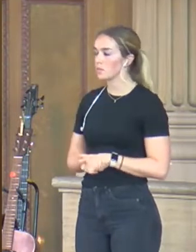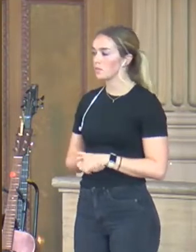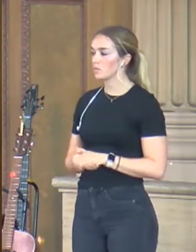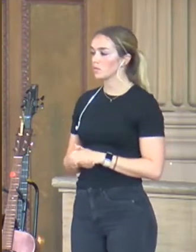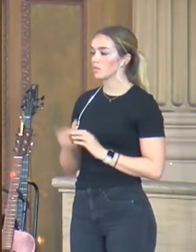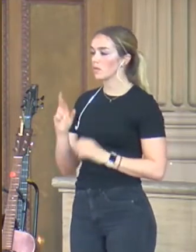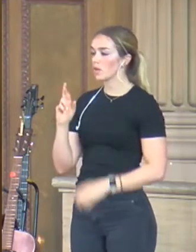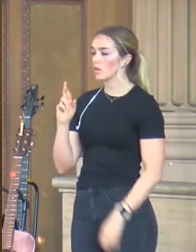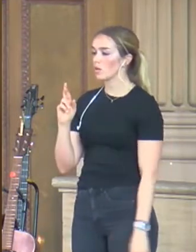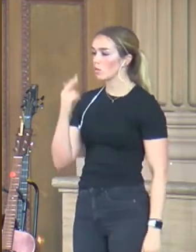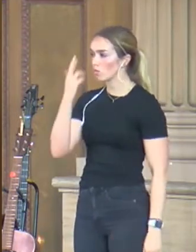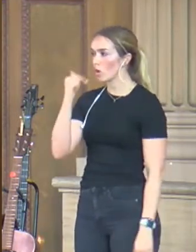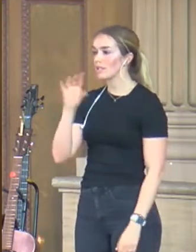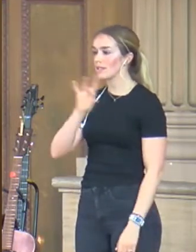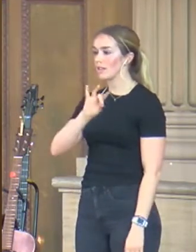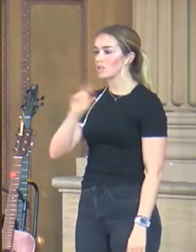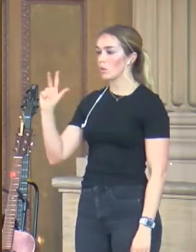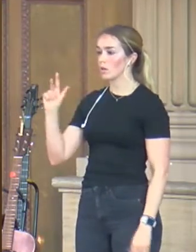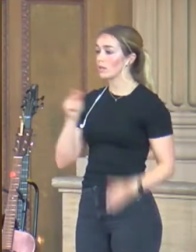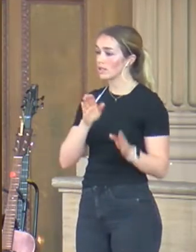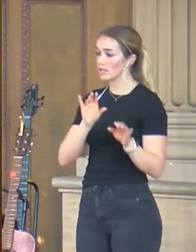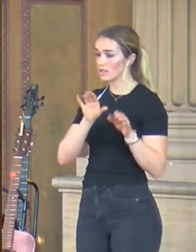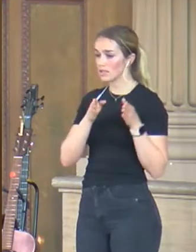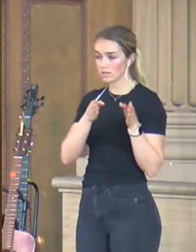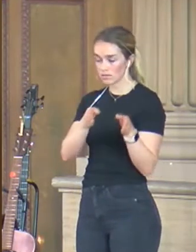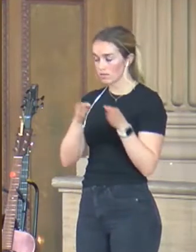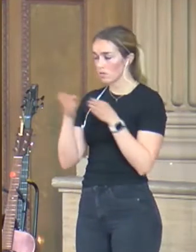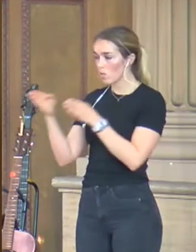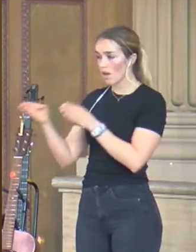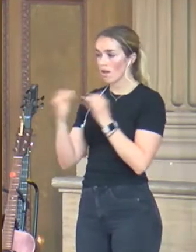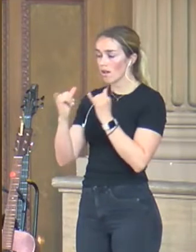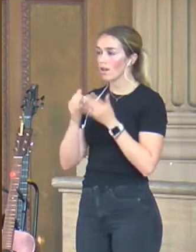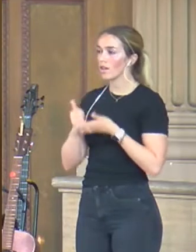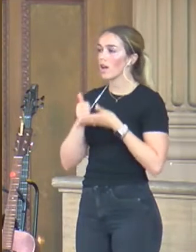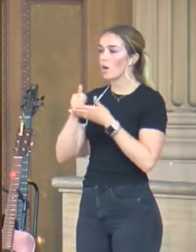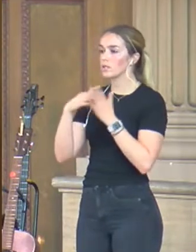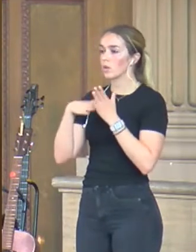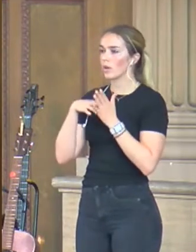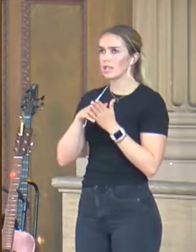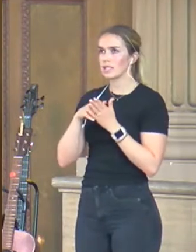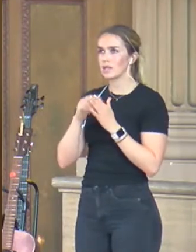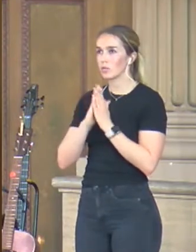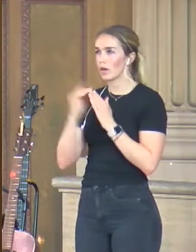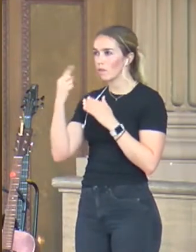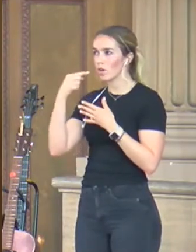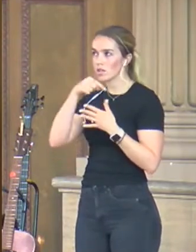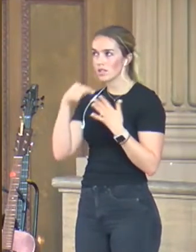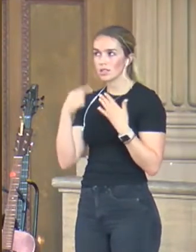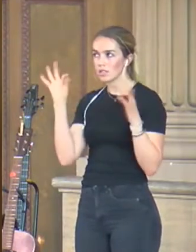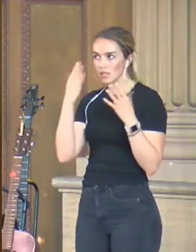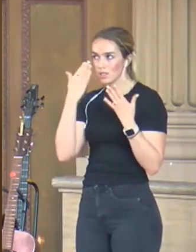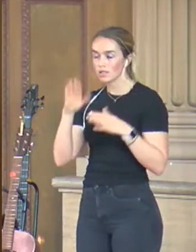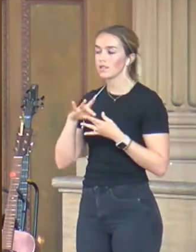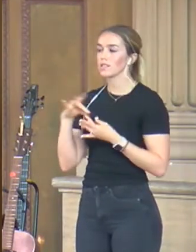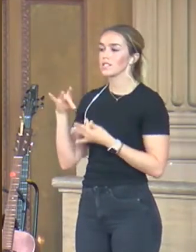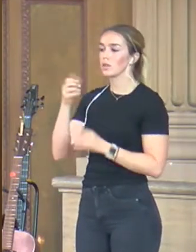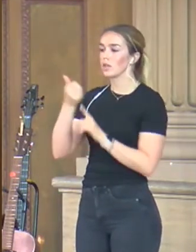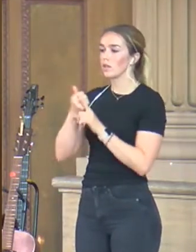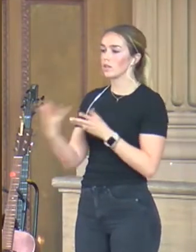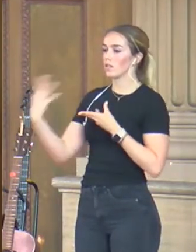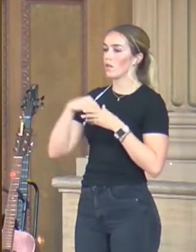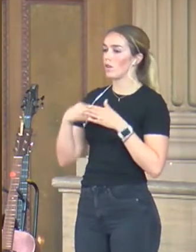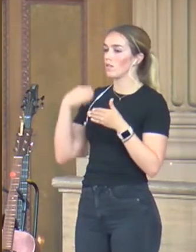Romans 8.23 says, the same way, the Holy Spirit helps us in our weakness. We don't know what we ought to pray for, but the Spirit himself intercedes